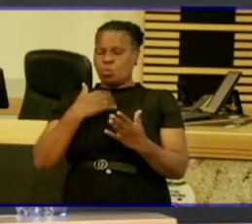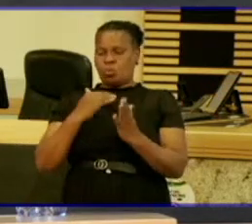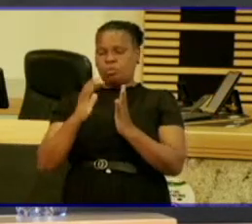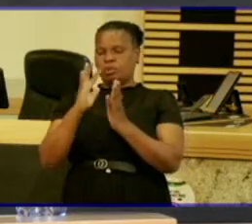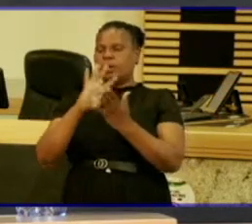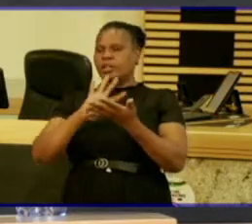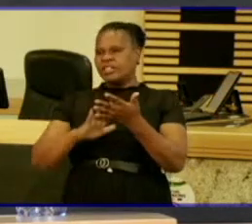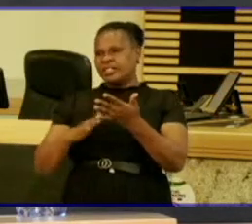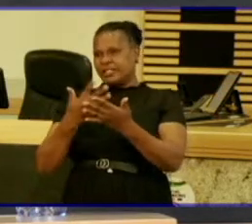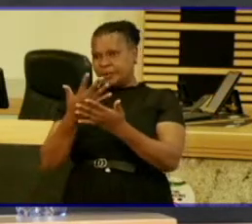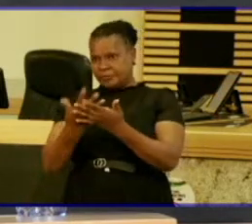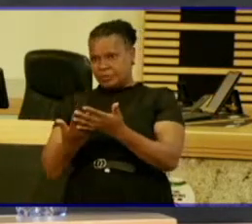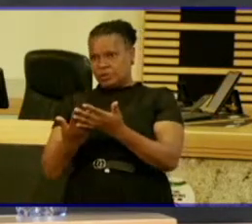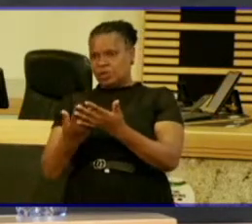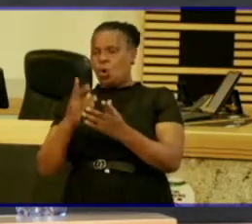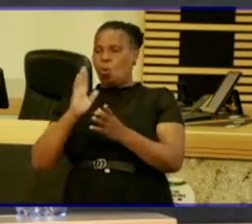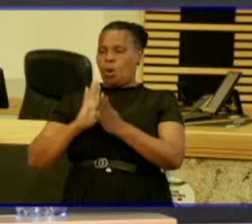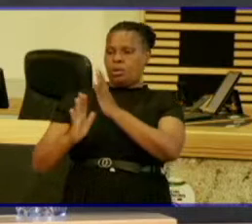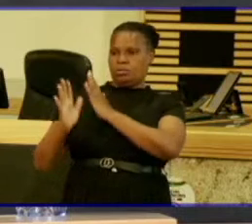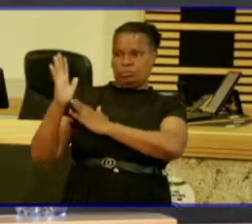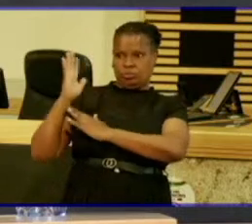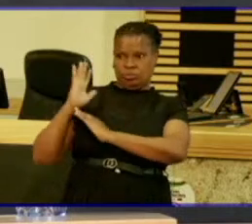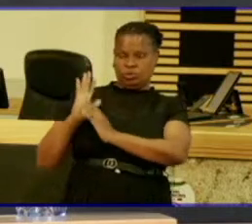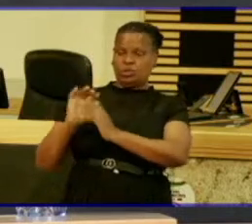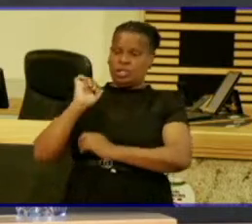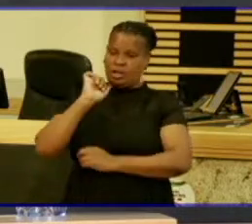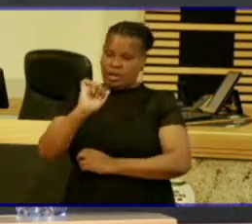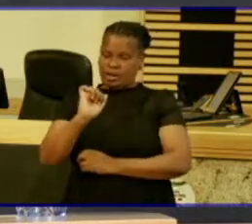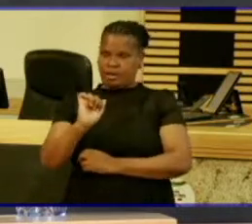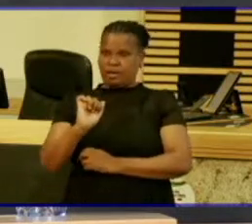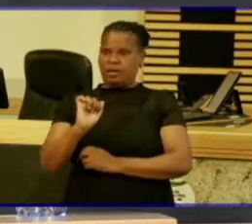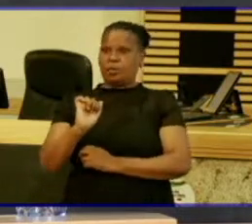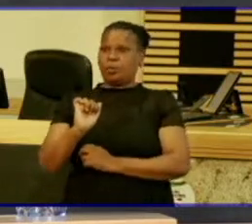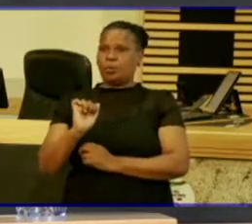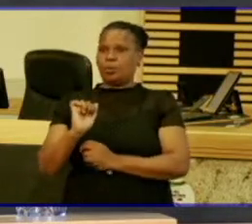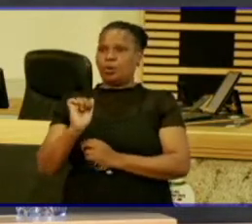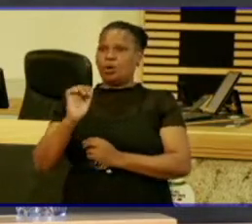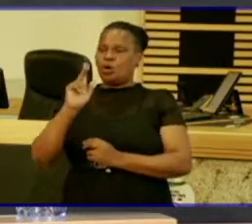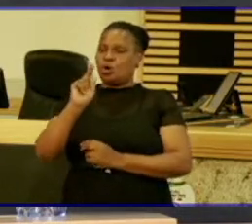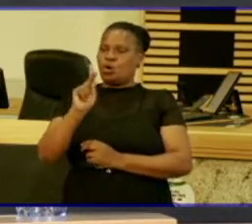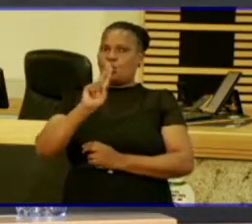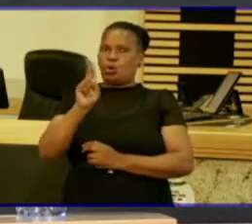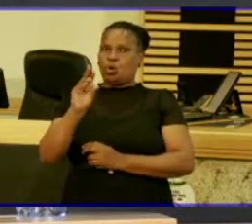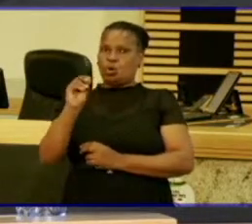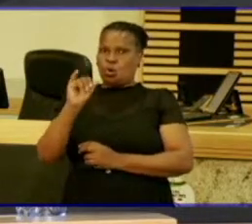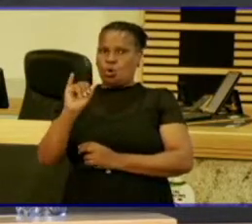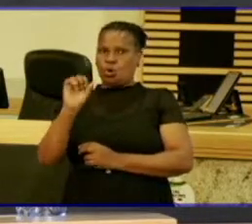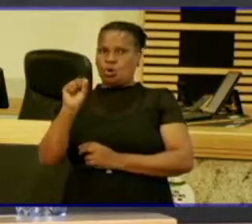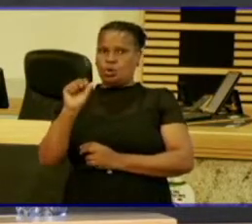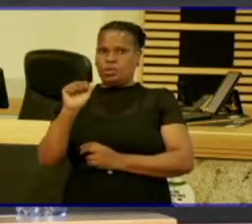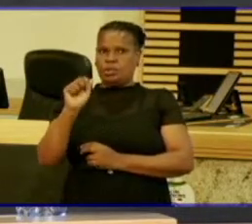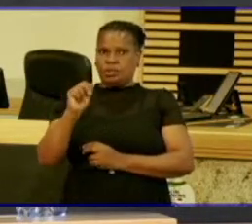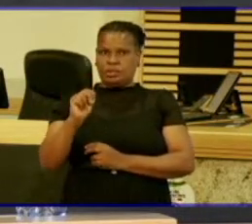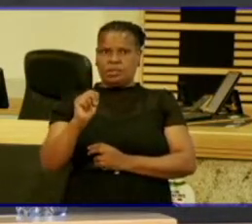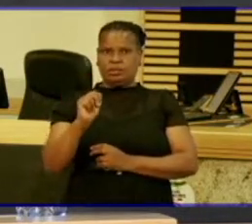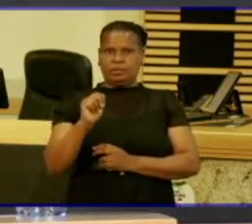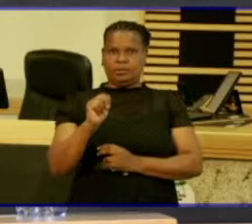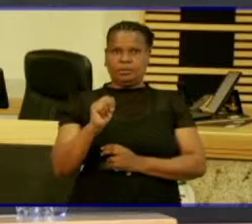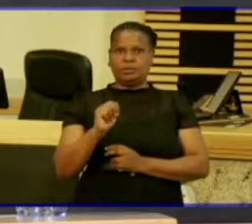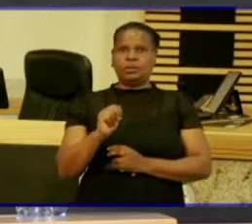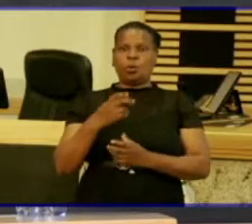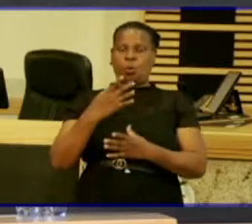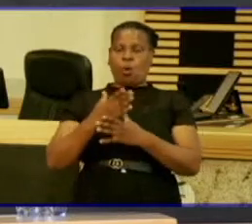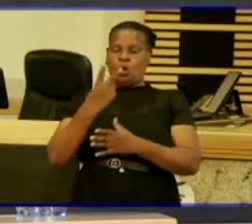Eastern Cape Traditional Leadership and Khoisan Bill, which will be finalized in the due course of the 2021-2022 financial